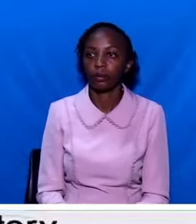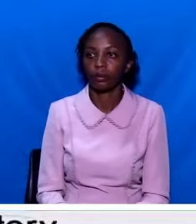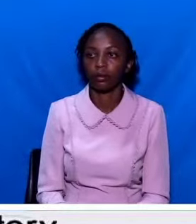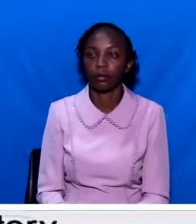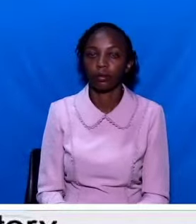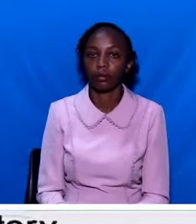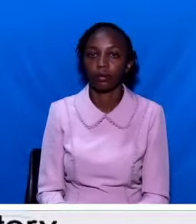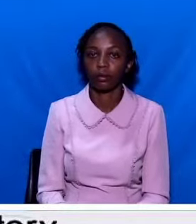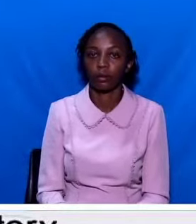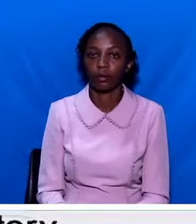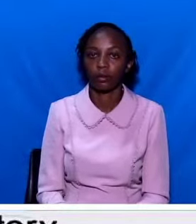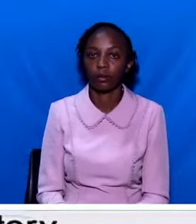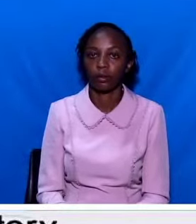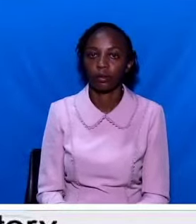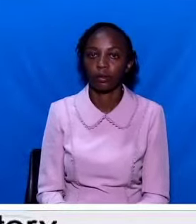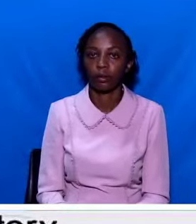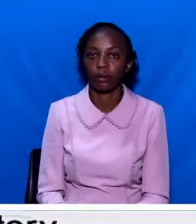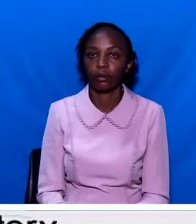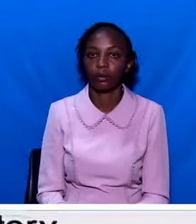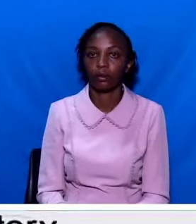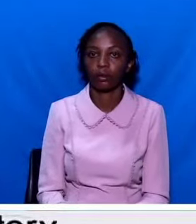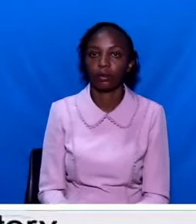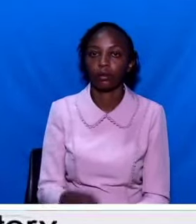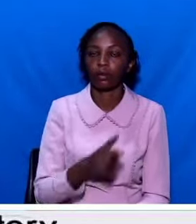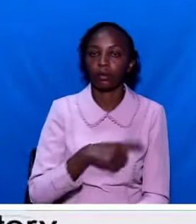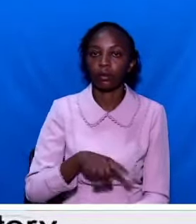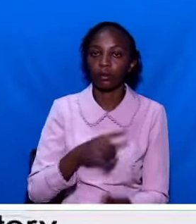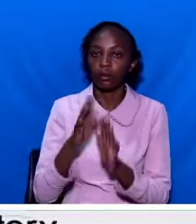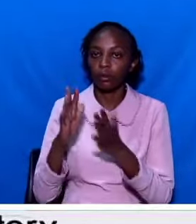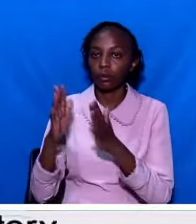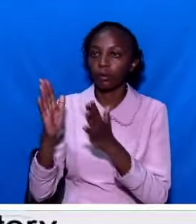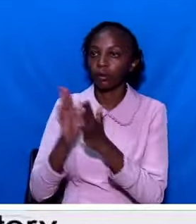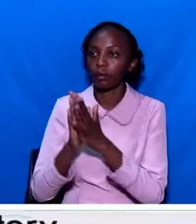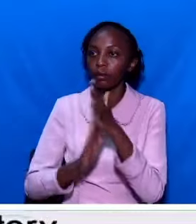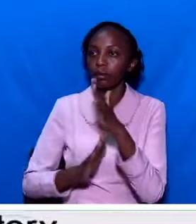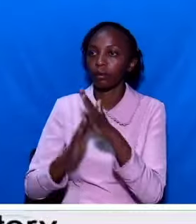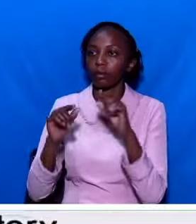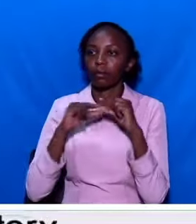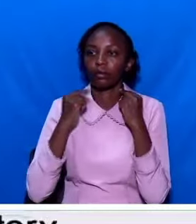Thank you very much, Provost. Let's appreciate our Provost.